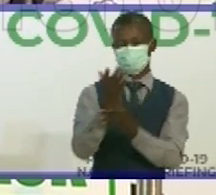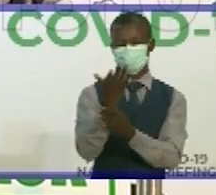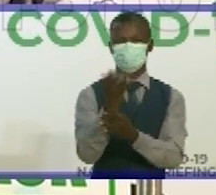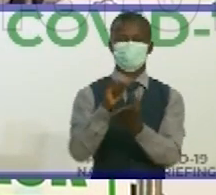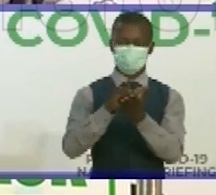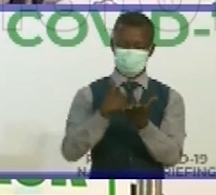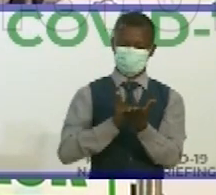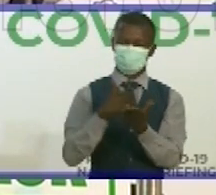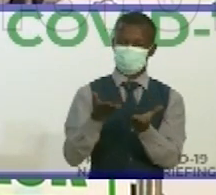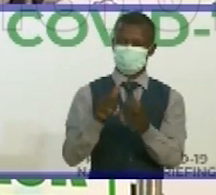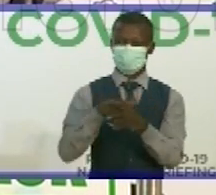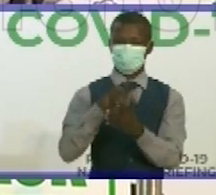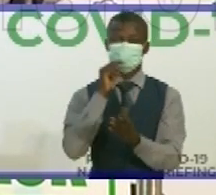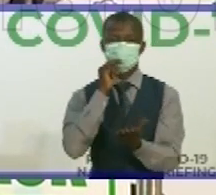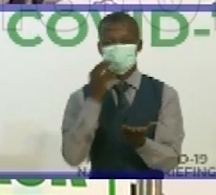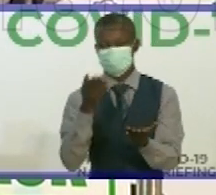Nigeria.